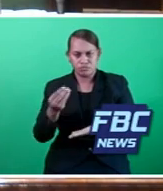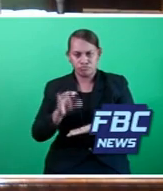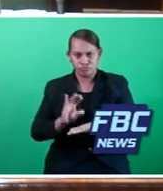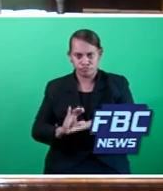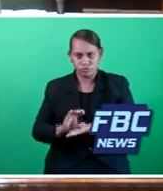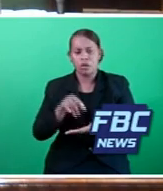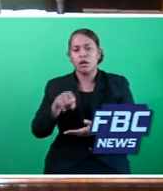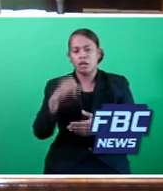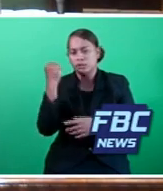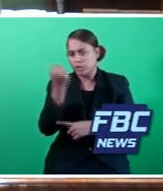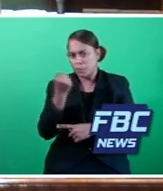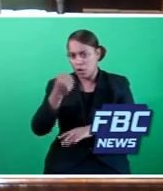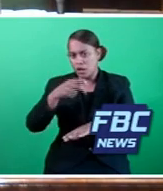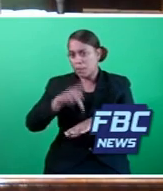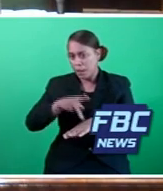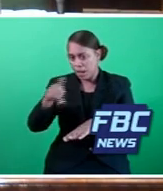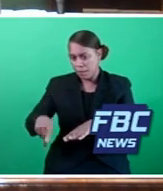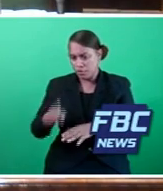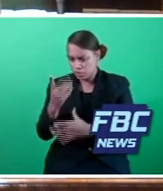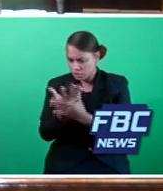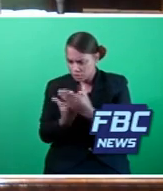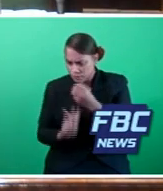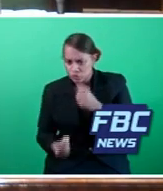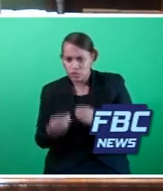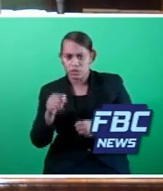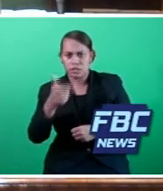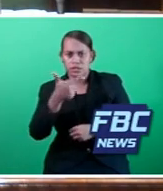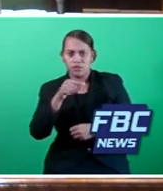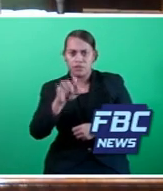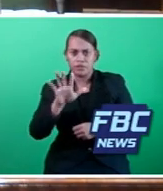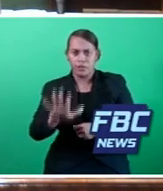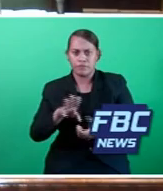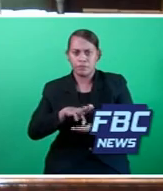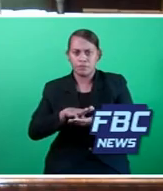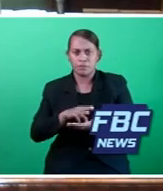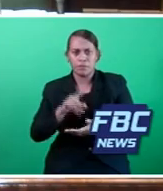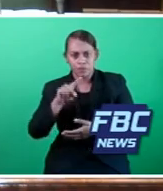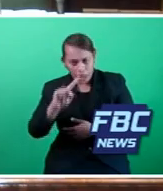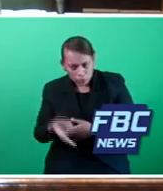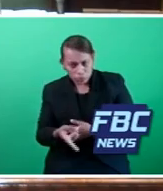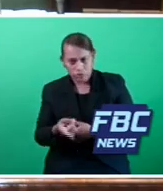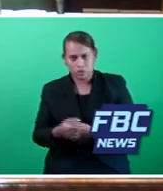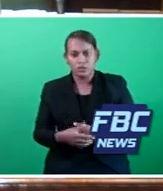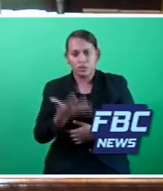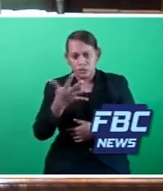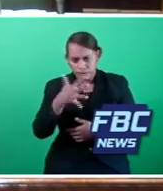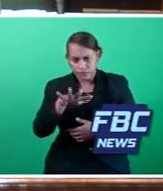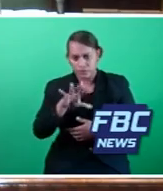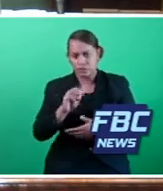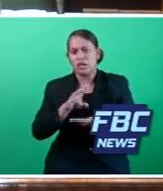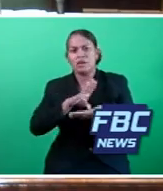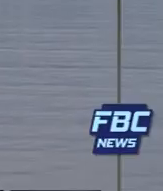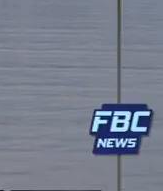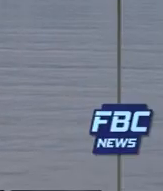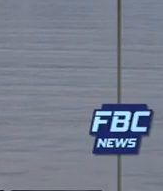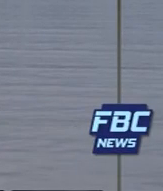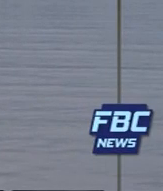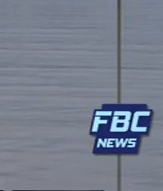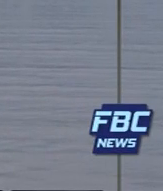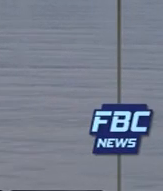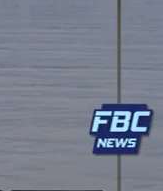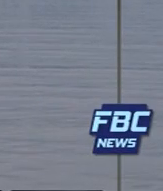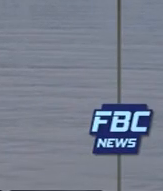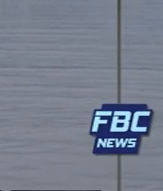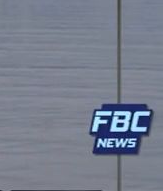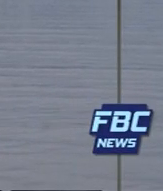about $800,000. And the Vanuatu National Provident Fund has invested about $5 million the Unit Trust of Fiji.